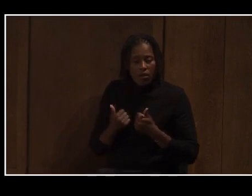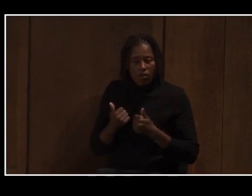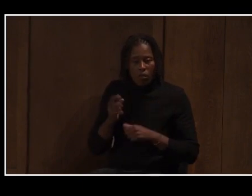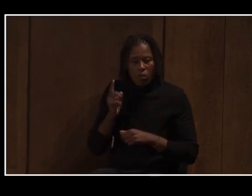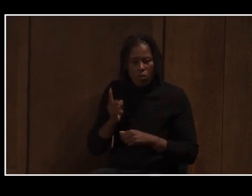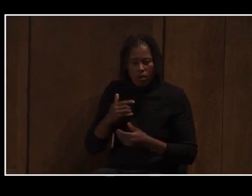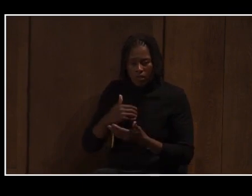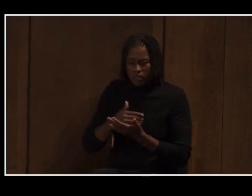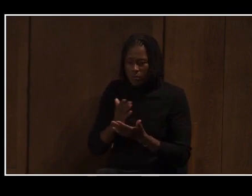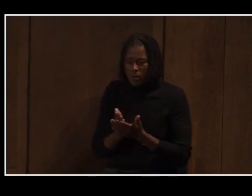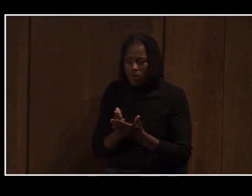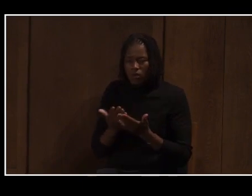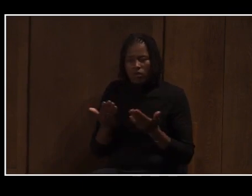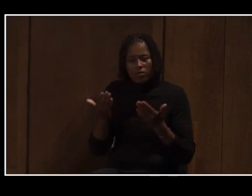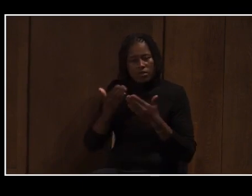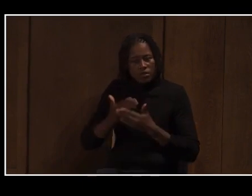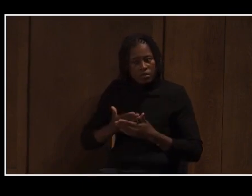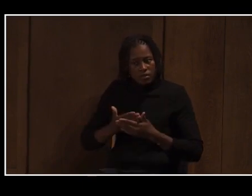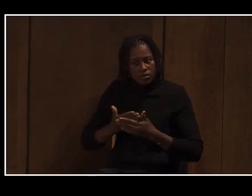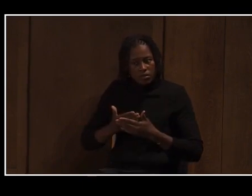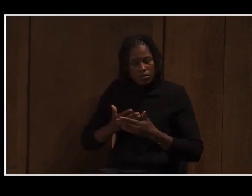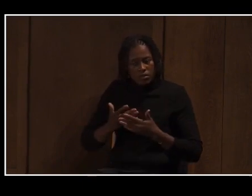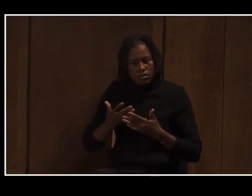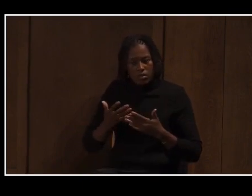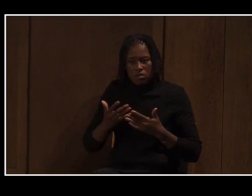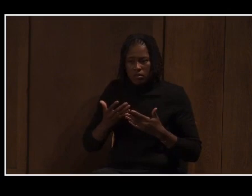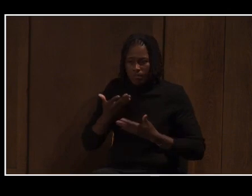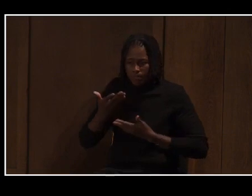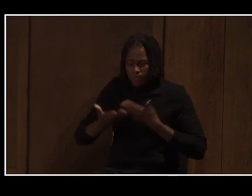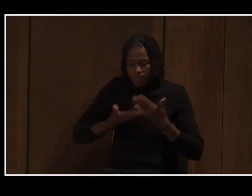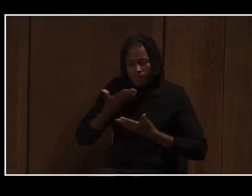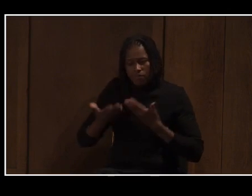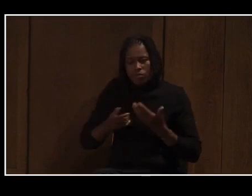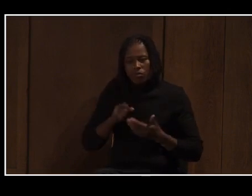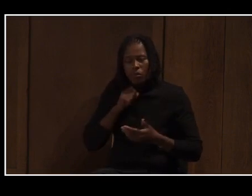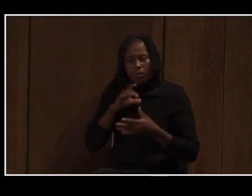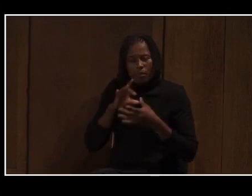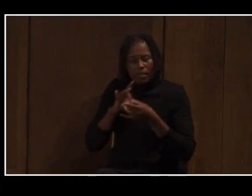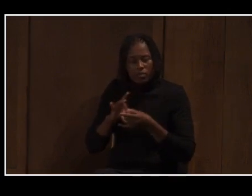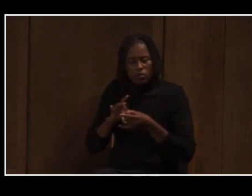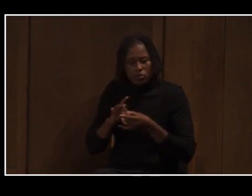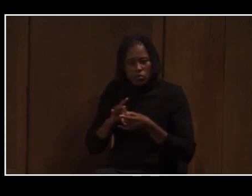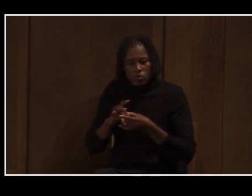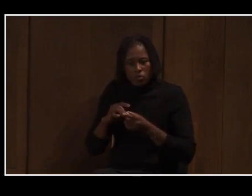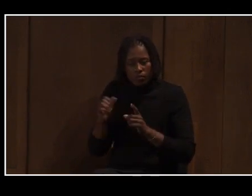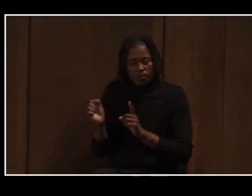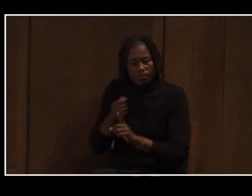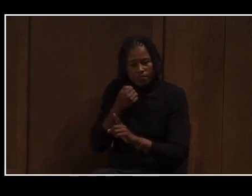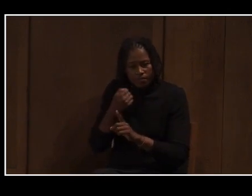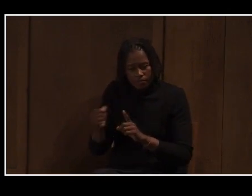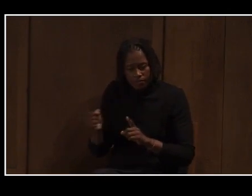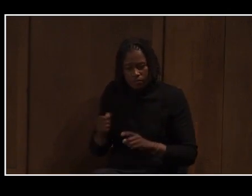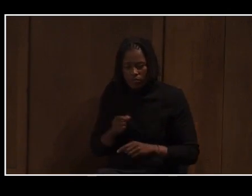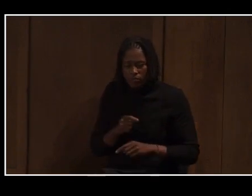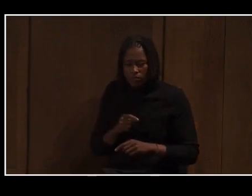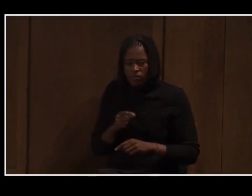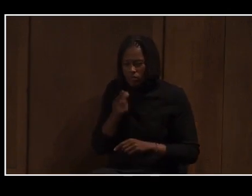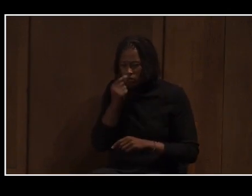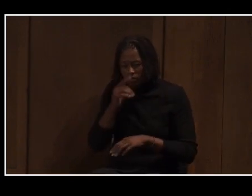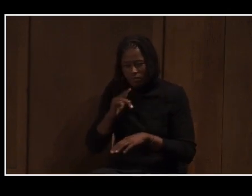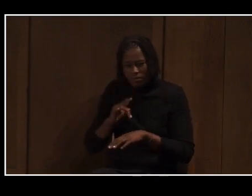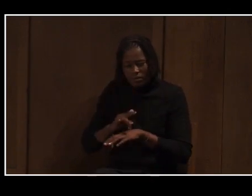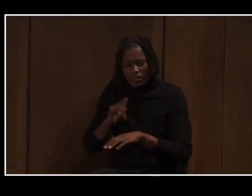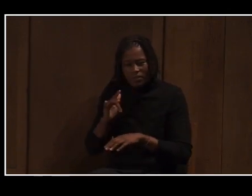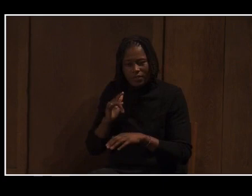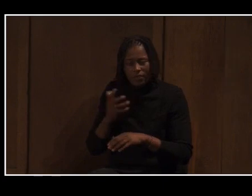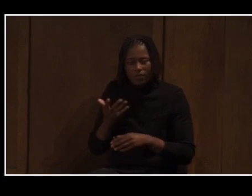tonight's travel will involve references to violence. It may be tender. Please do all that is needed to care for